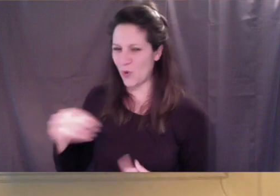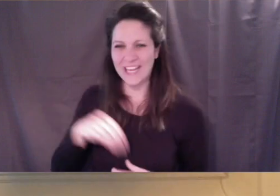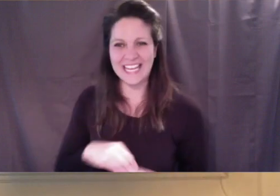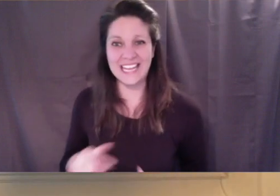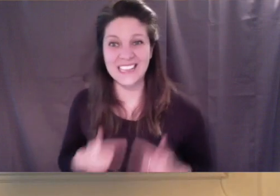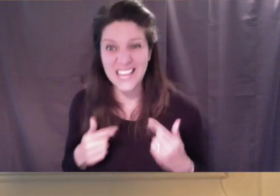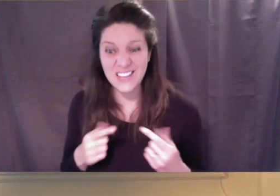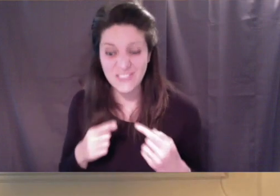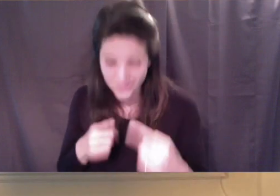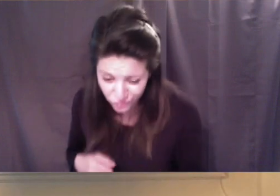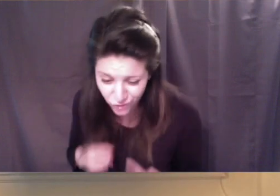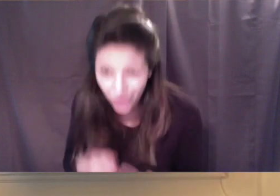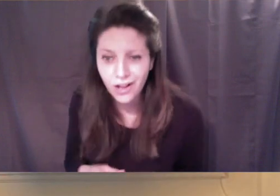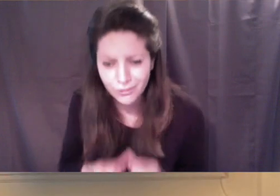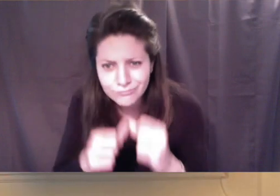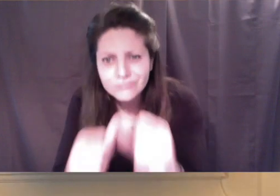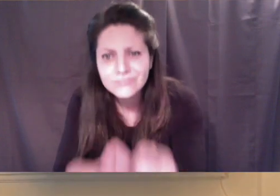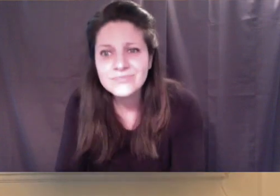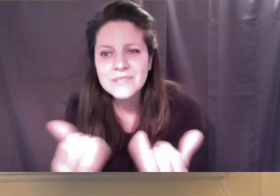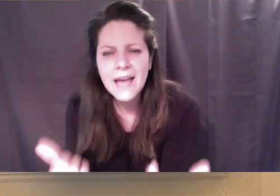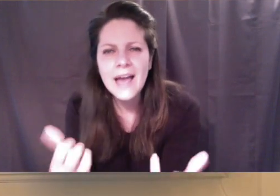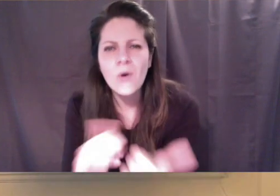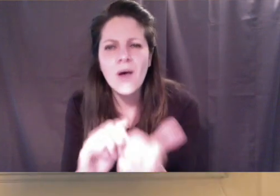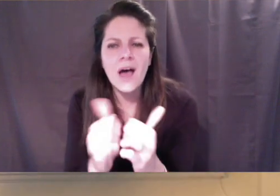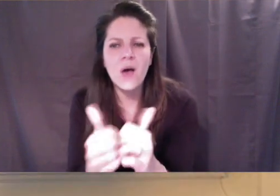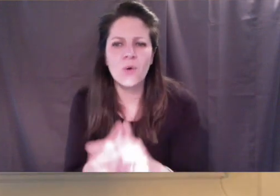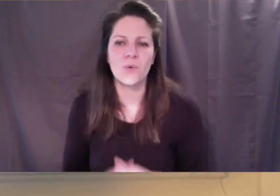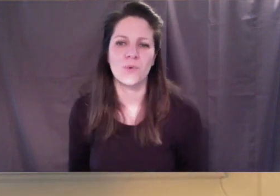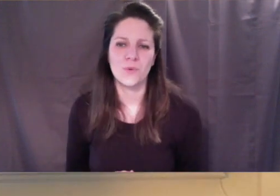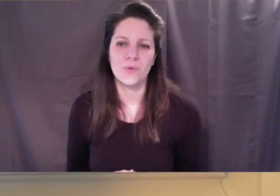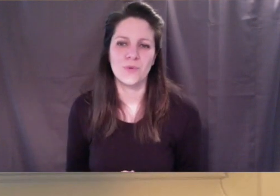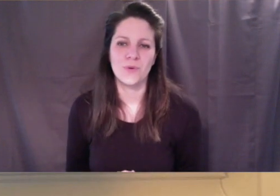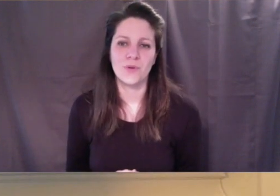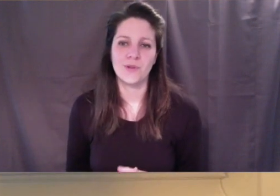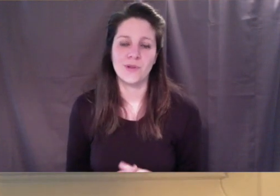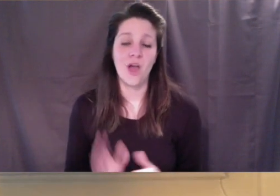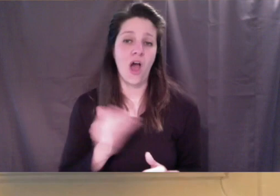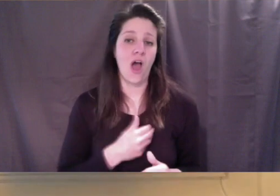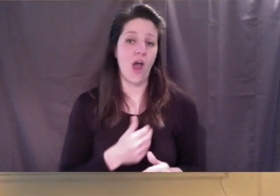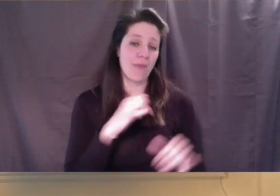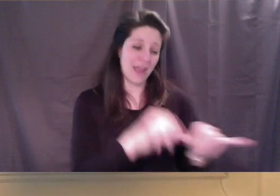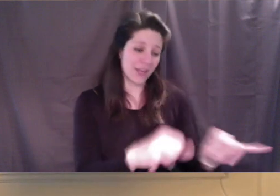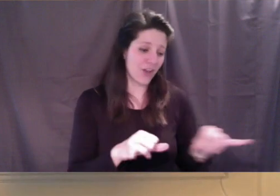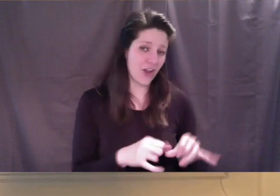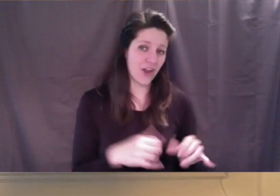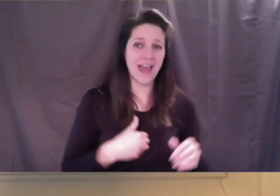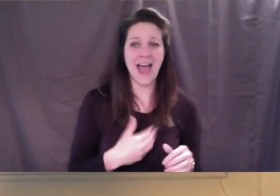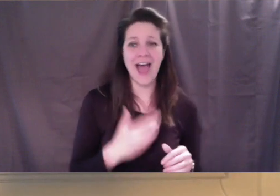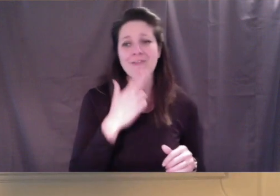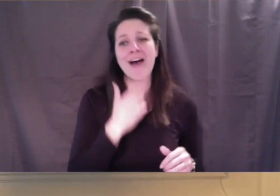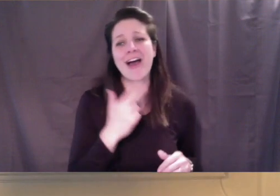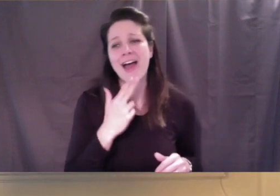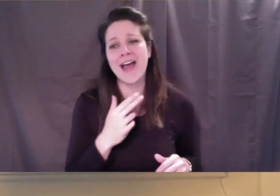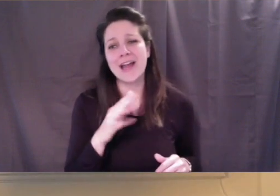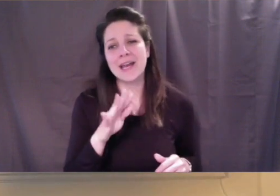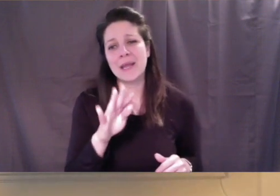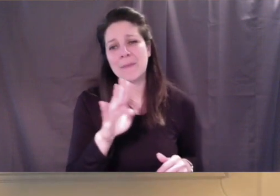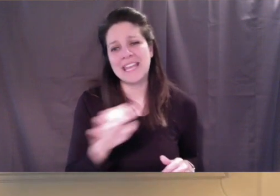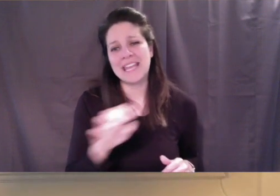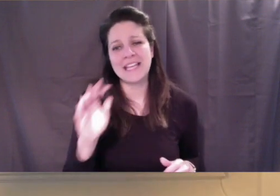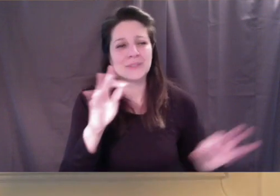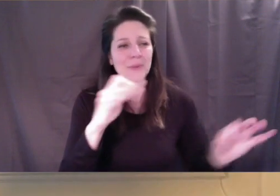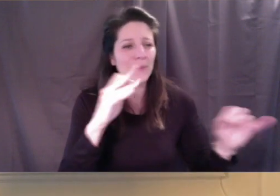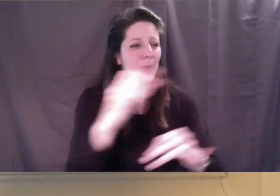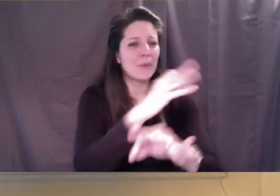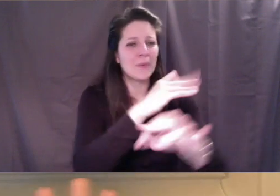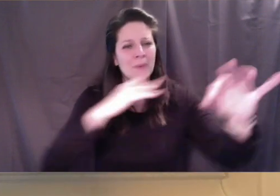Spirit joy into our daily life and struggle, even now? We keep honeybees in our backyard, and I